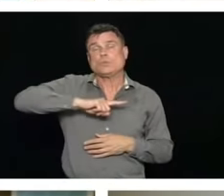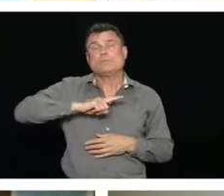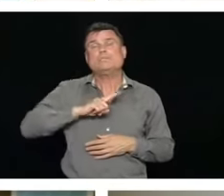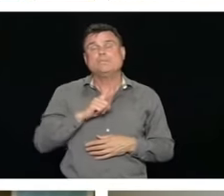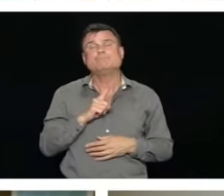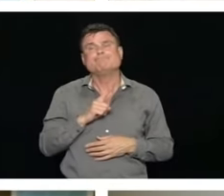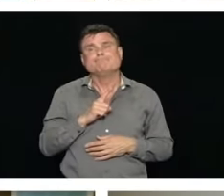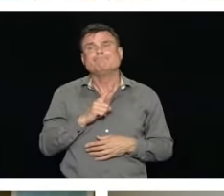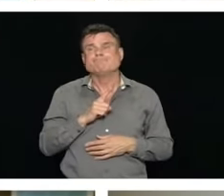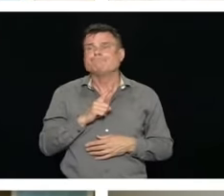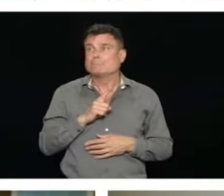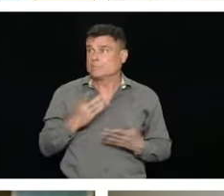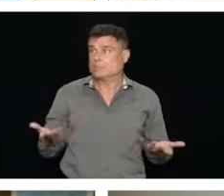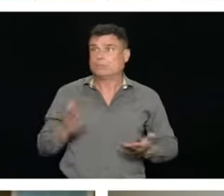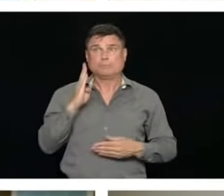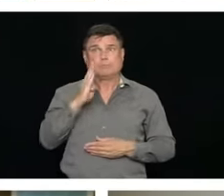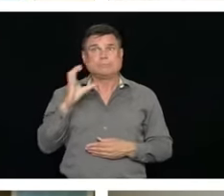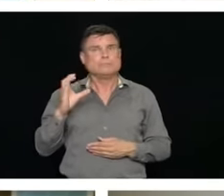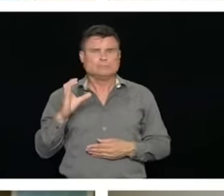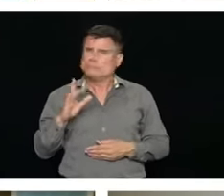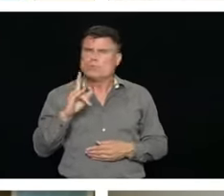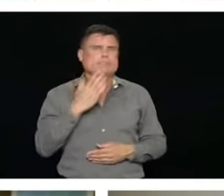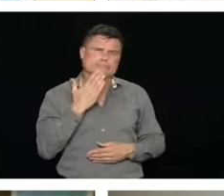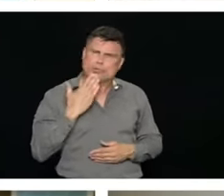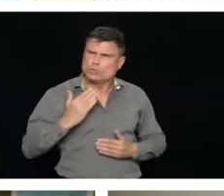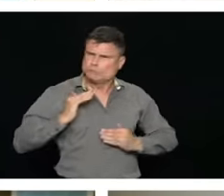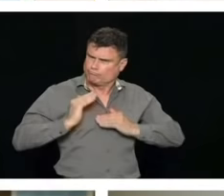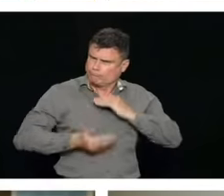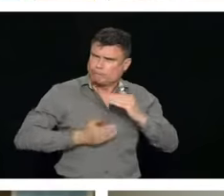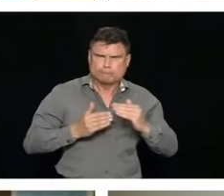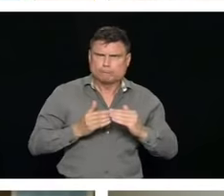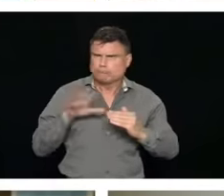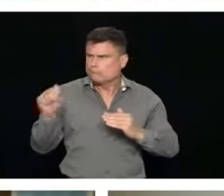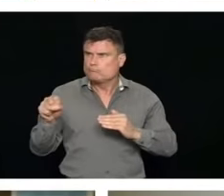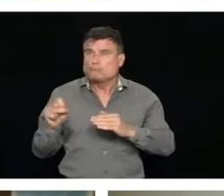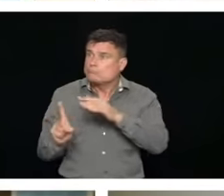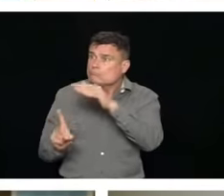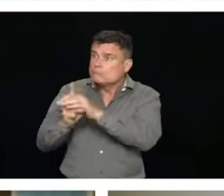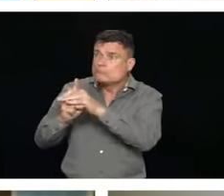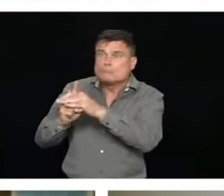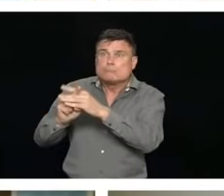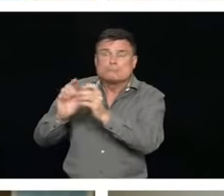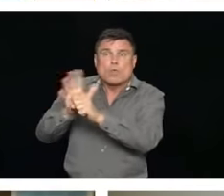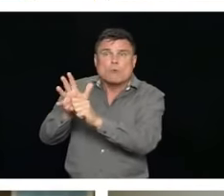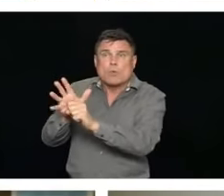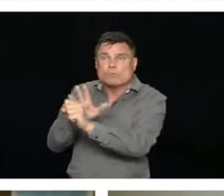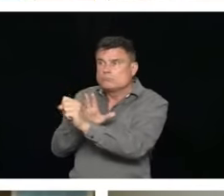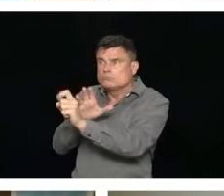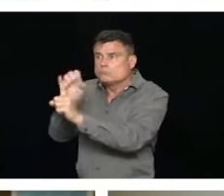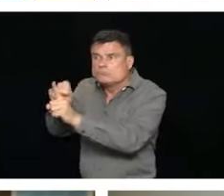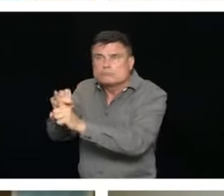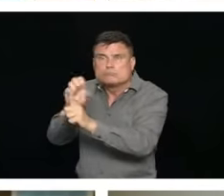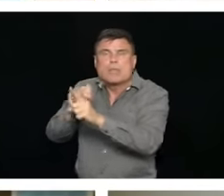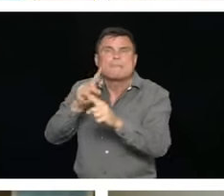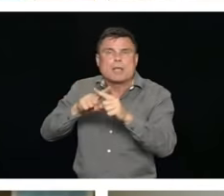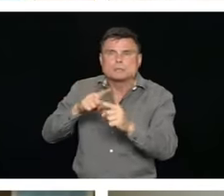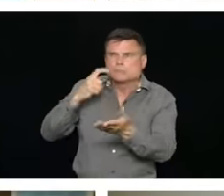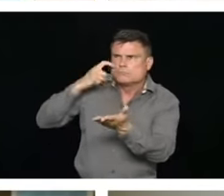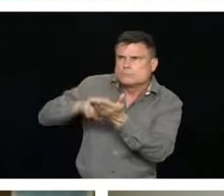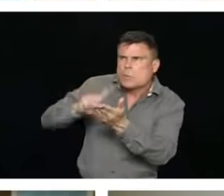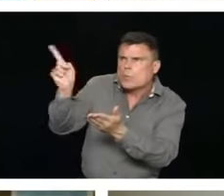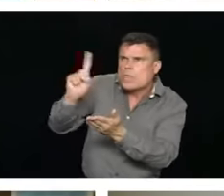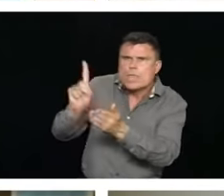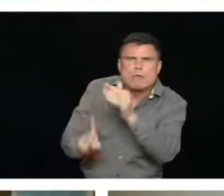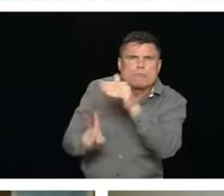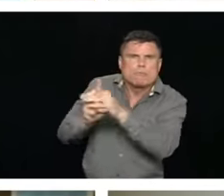we follow that case up and ensure that everyone is aware around them and is able to go